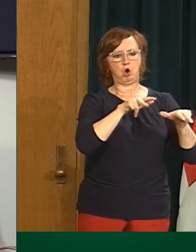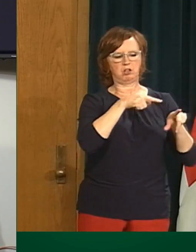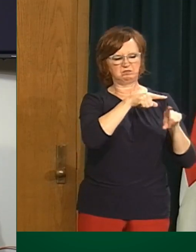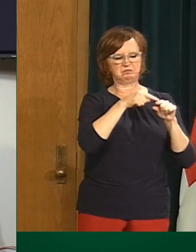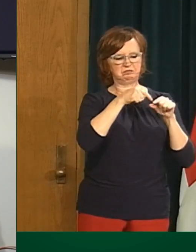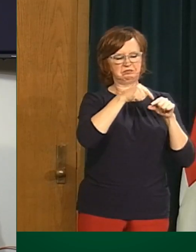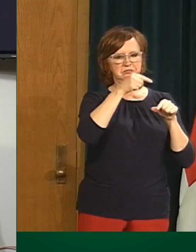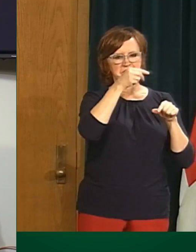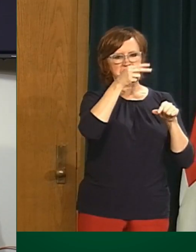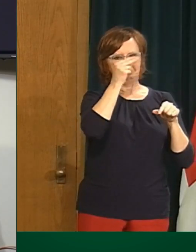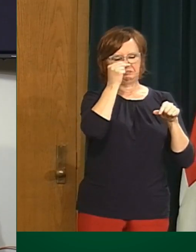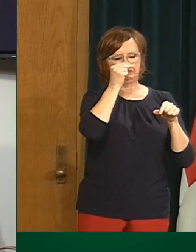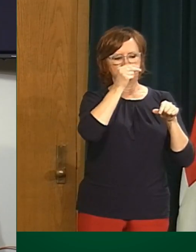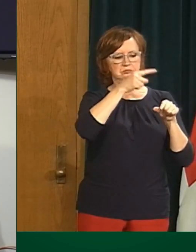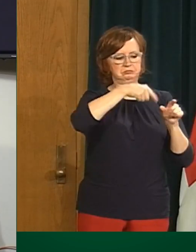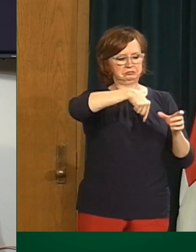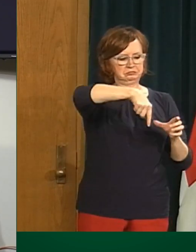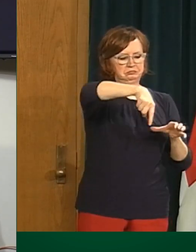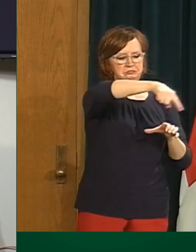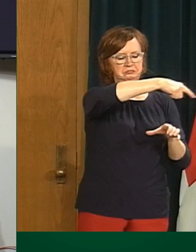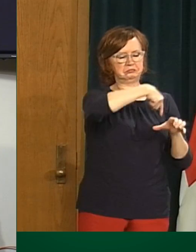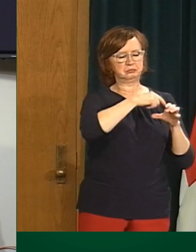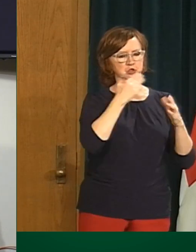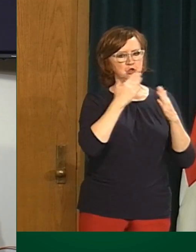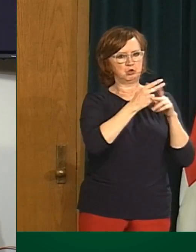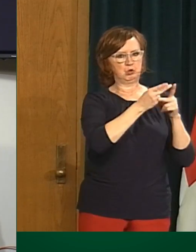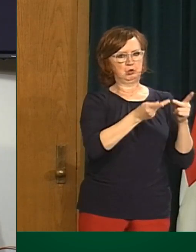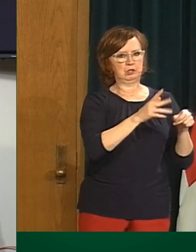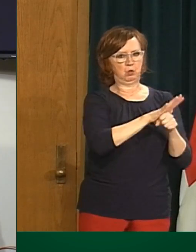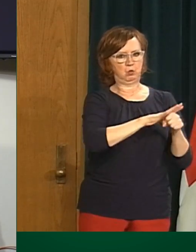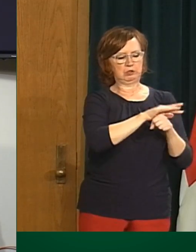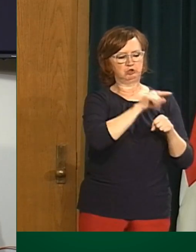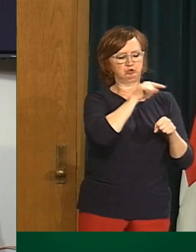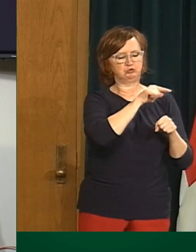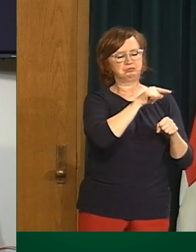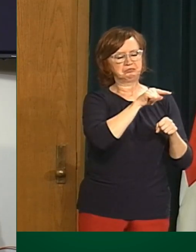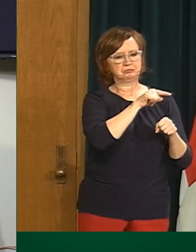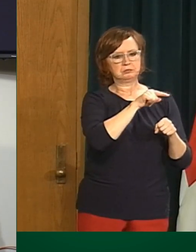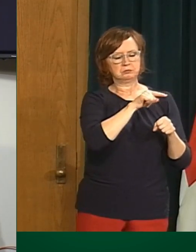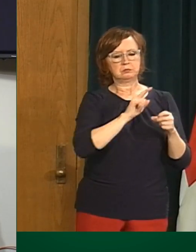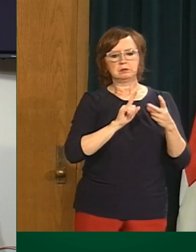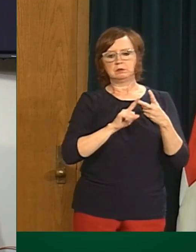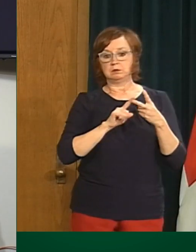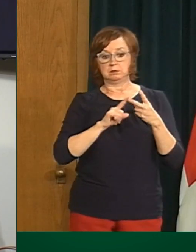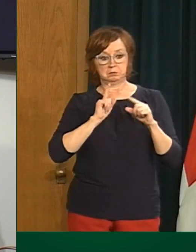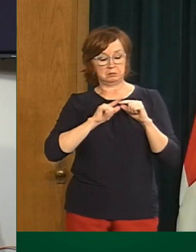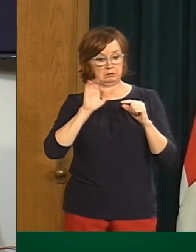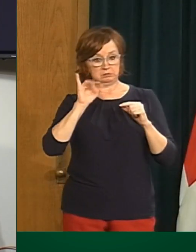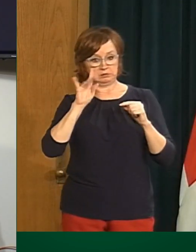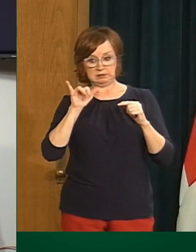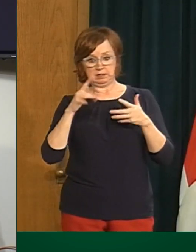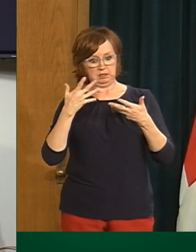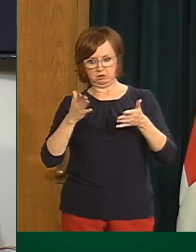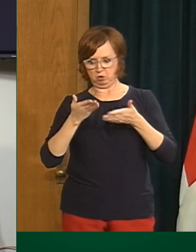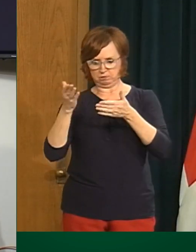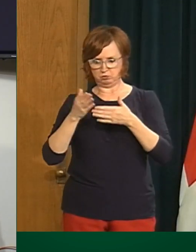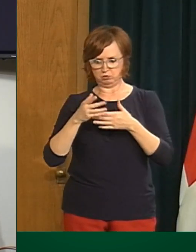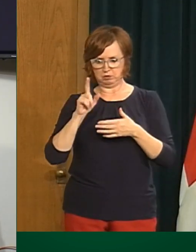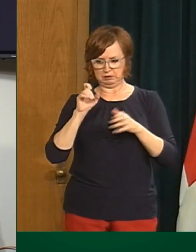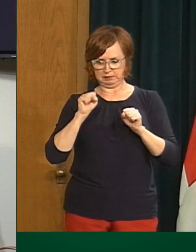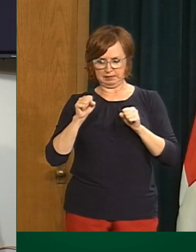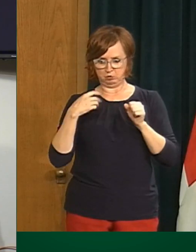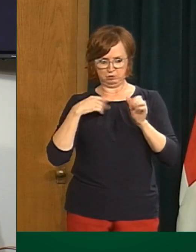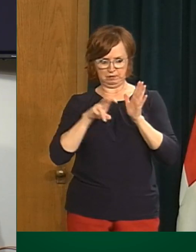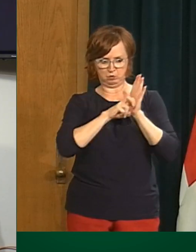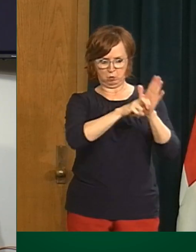their preference. The city has also supported, transportation if you need to get to any of the